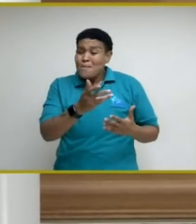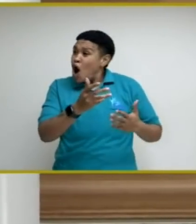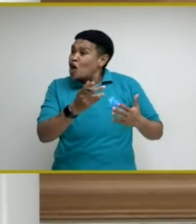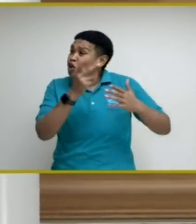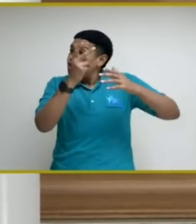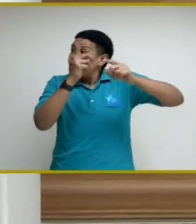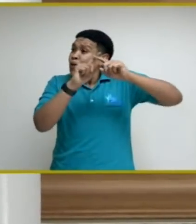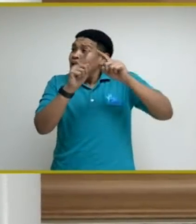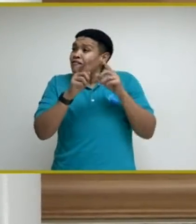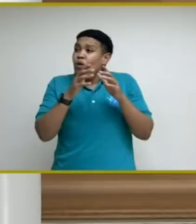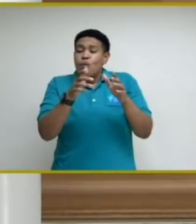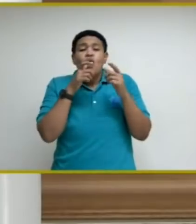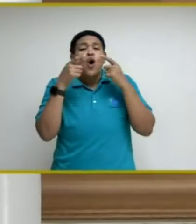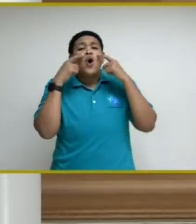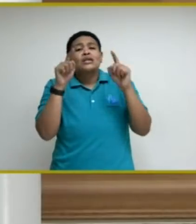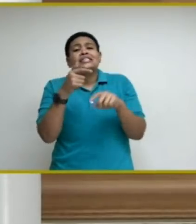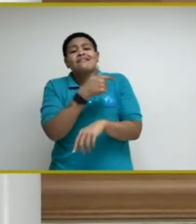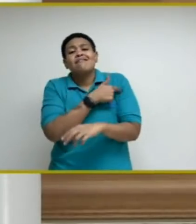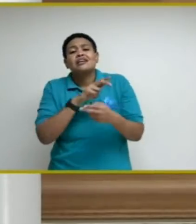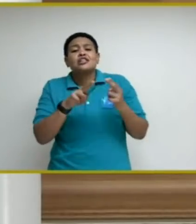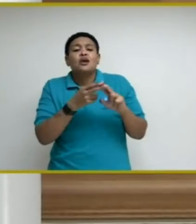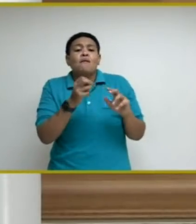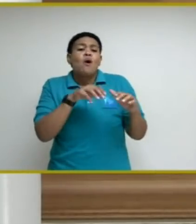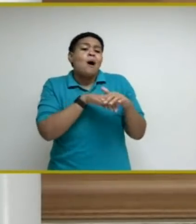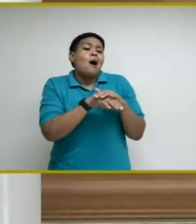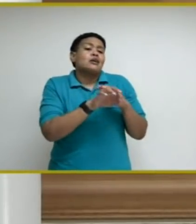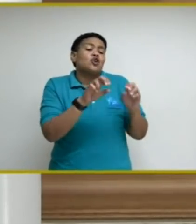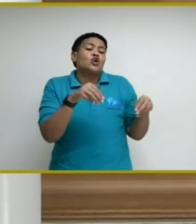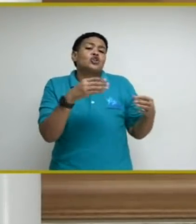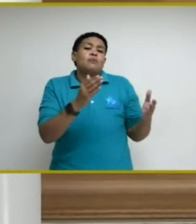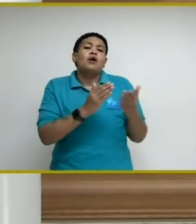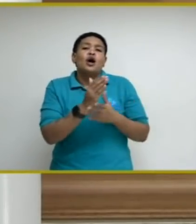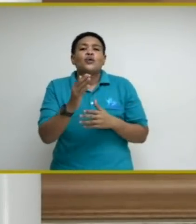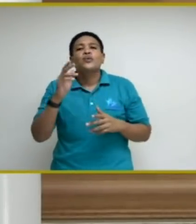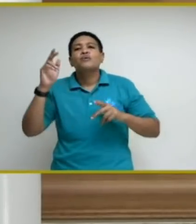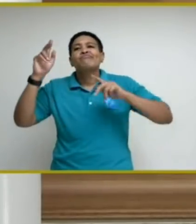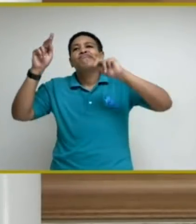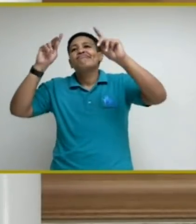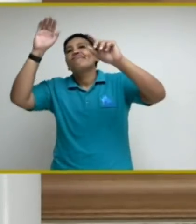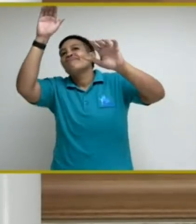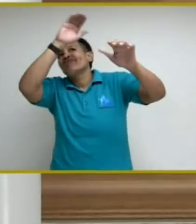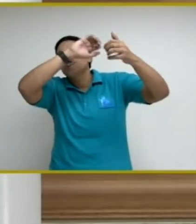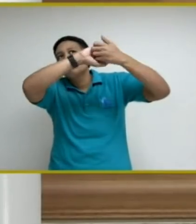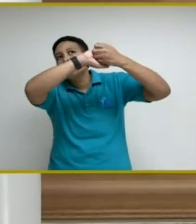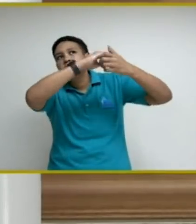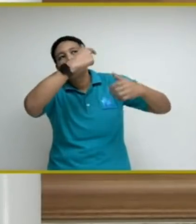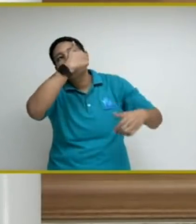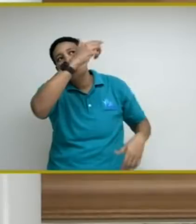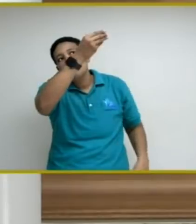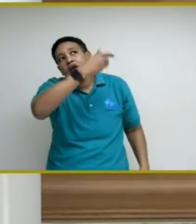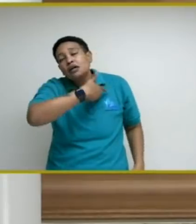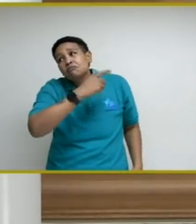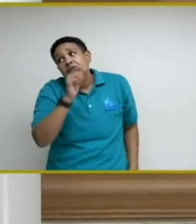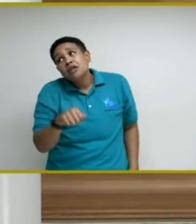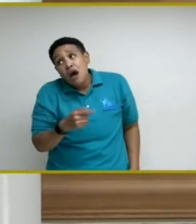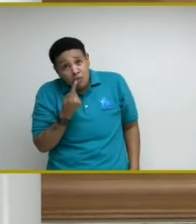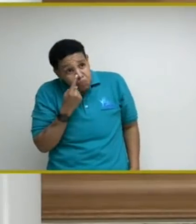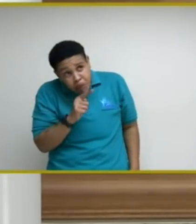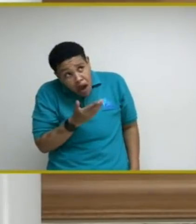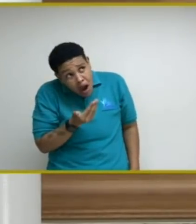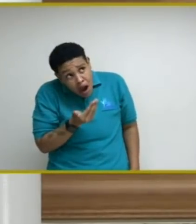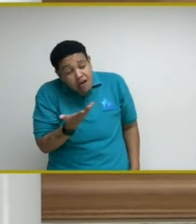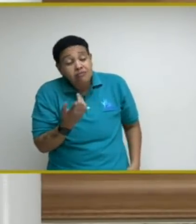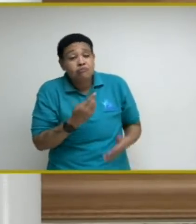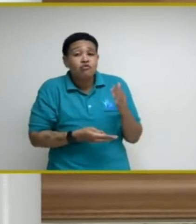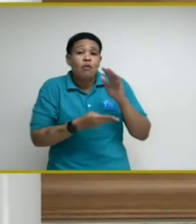numbers or access or supplies. One is through diplomatic channels, because there are some